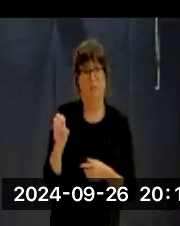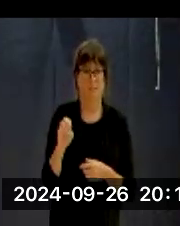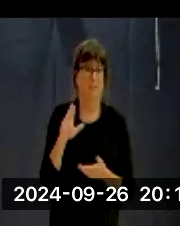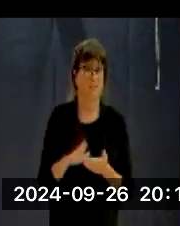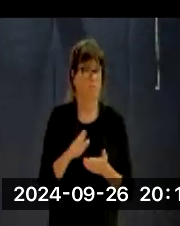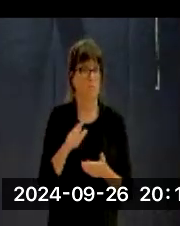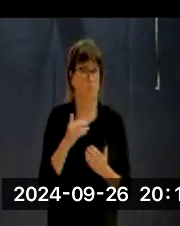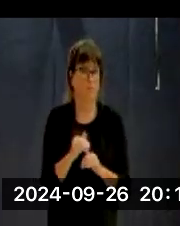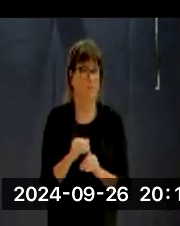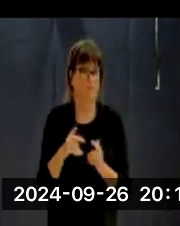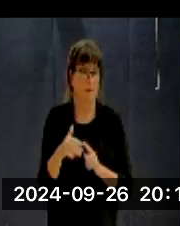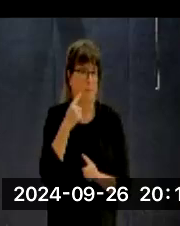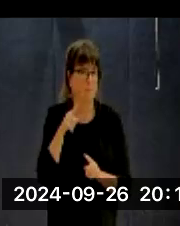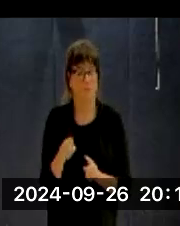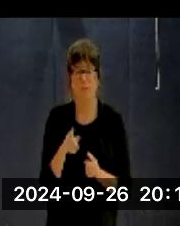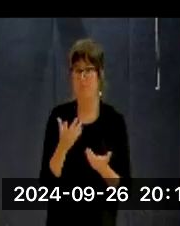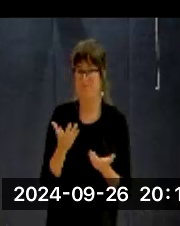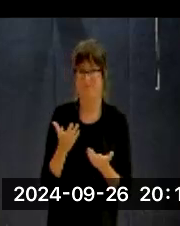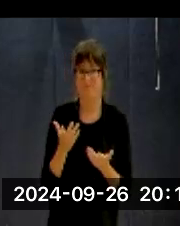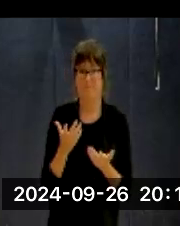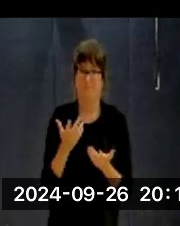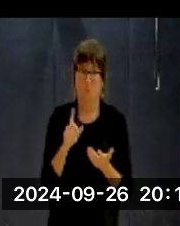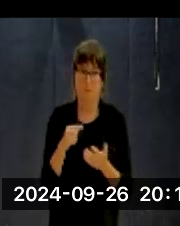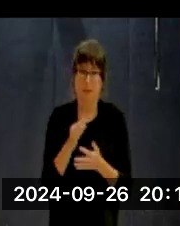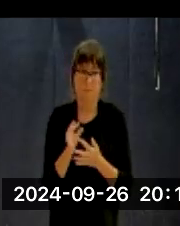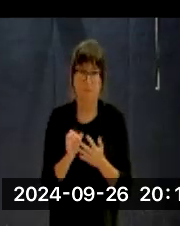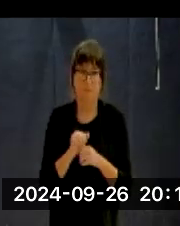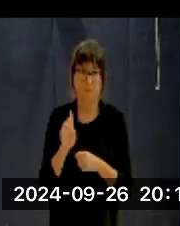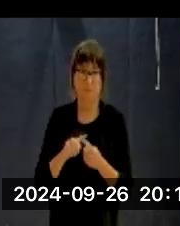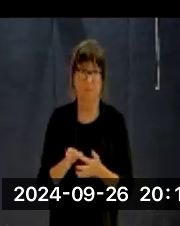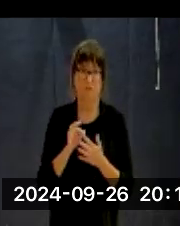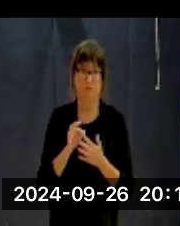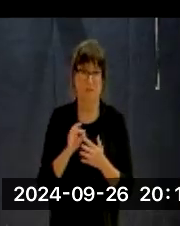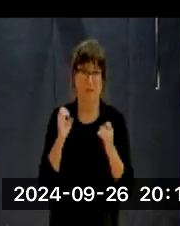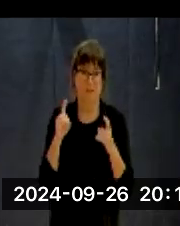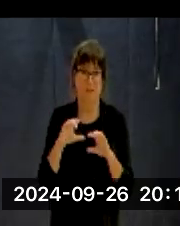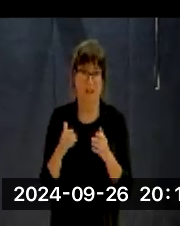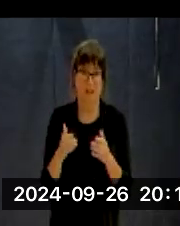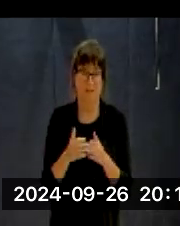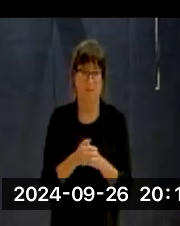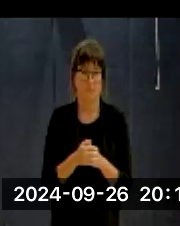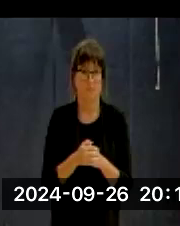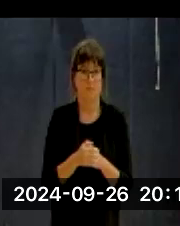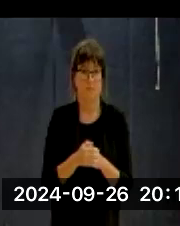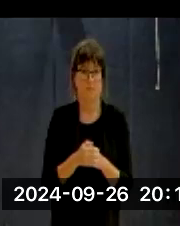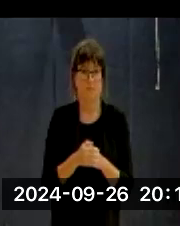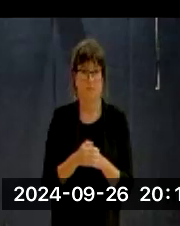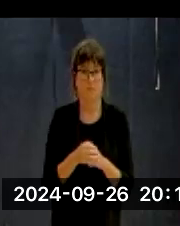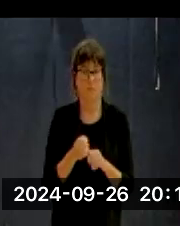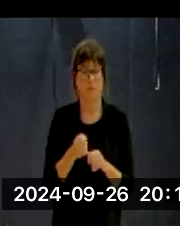their option, they said at this point, is to send him to a special day class. So change him from just the disability